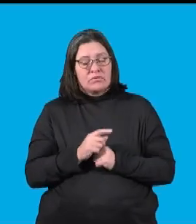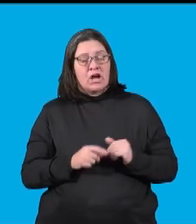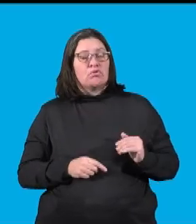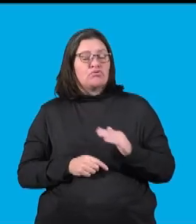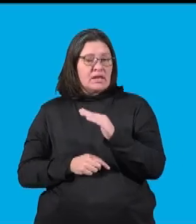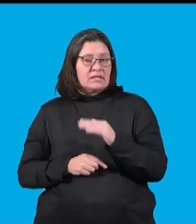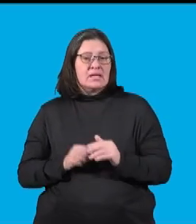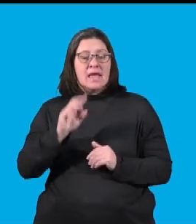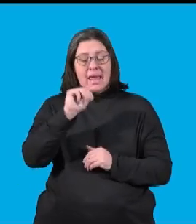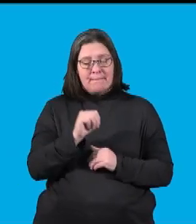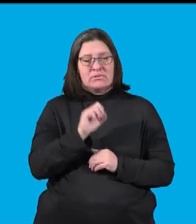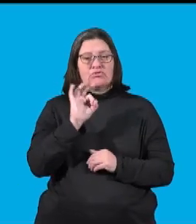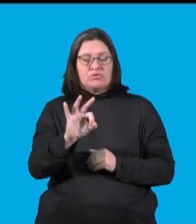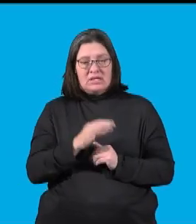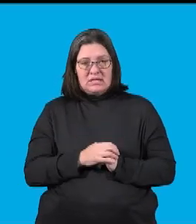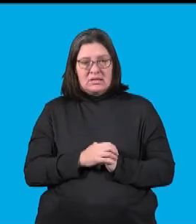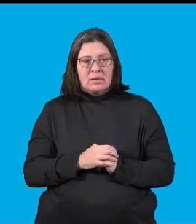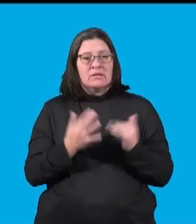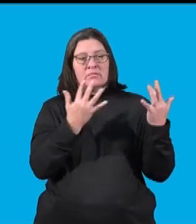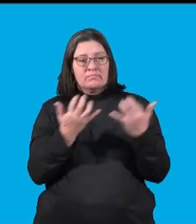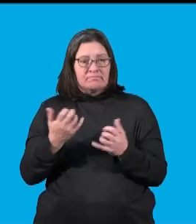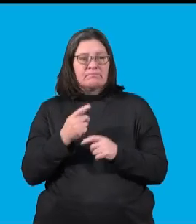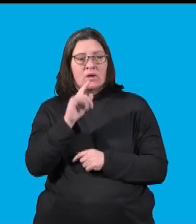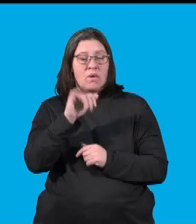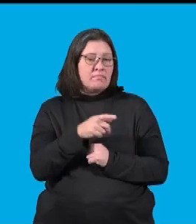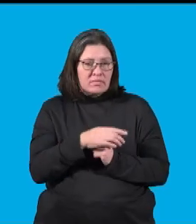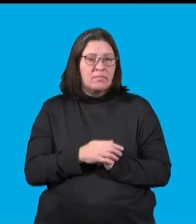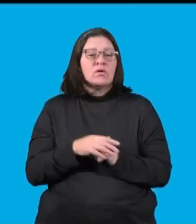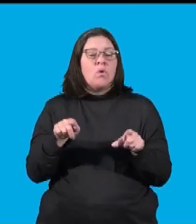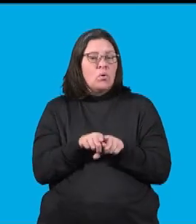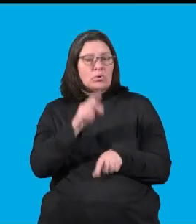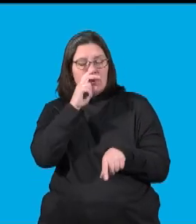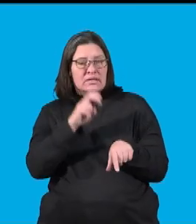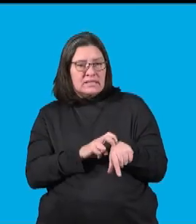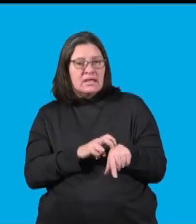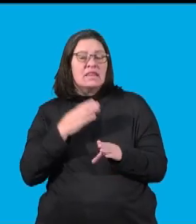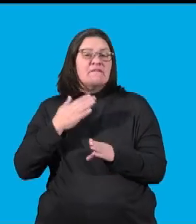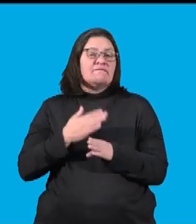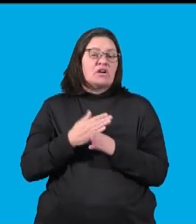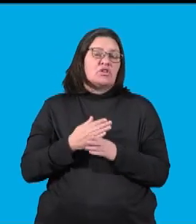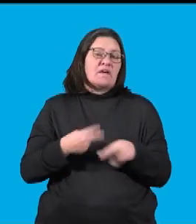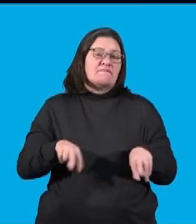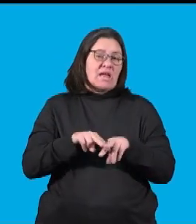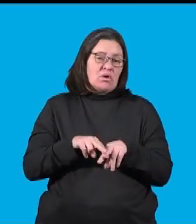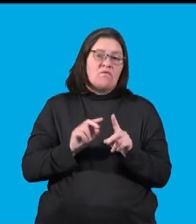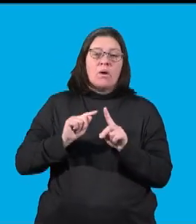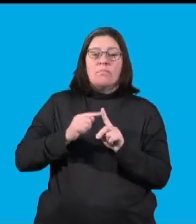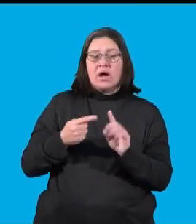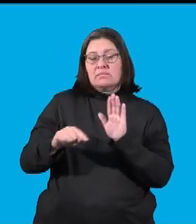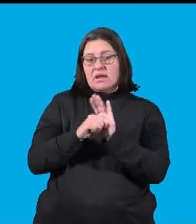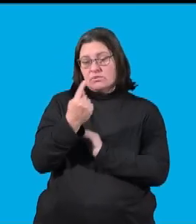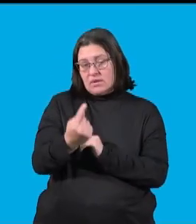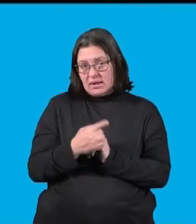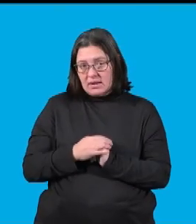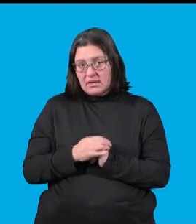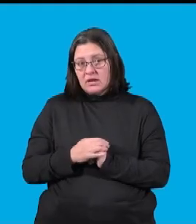So therefore, the gradient, m, is 3. I need to work out the y-intercept, but to do that, I also need to work out what the function value is at the